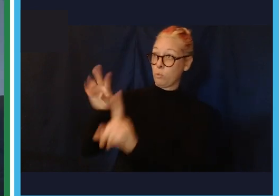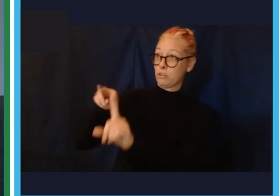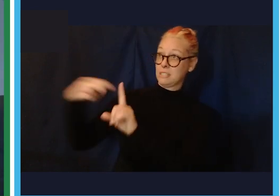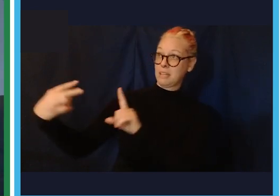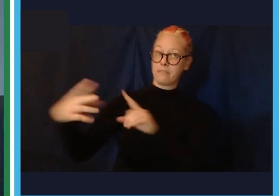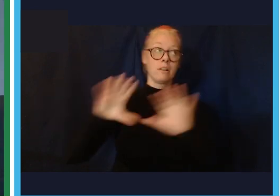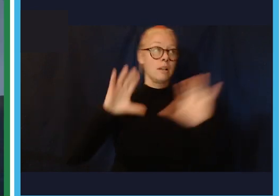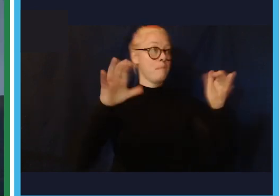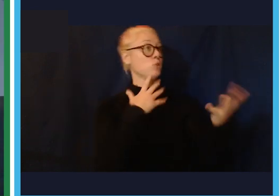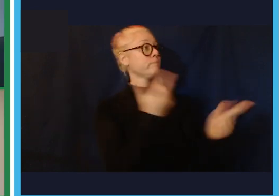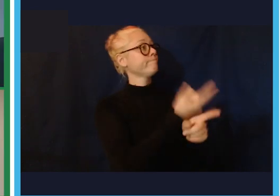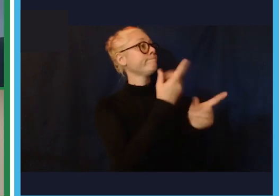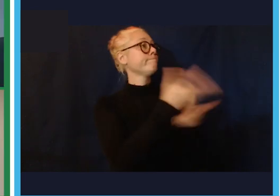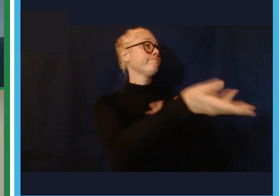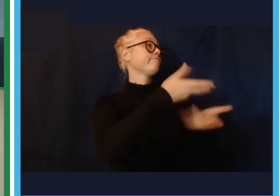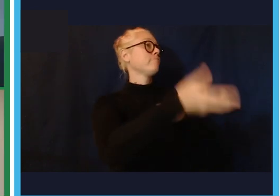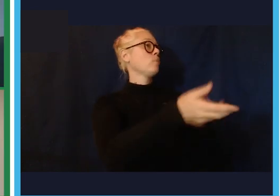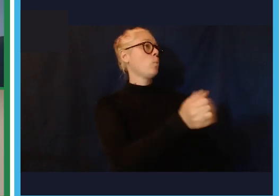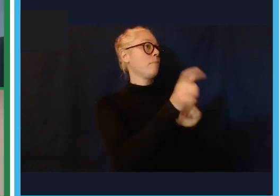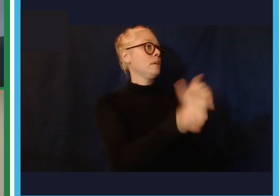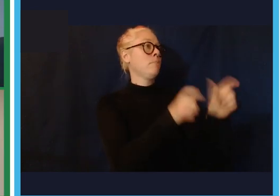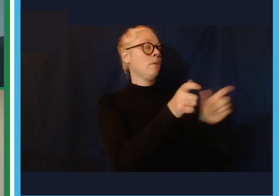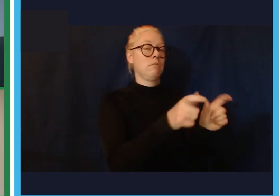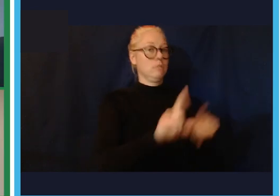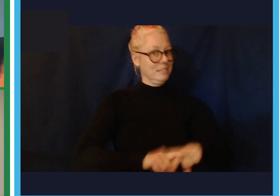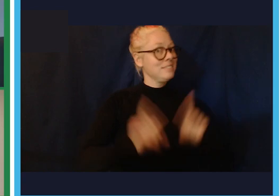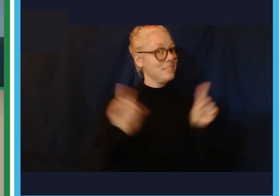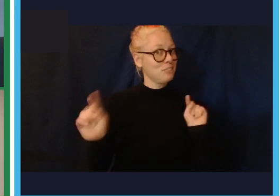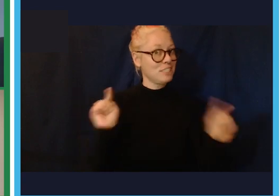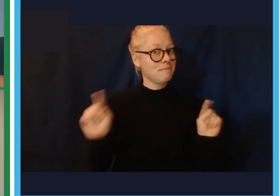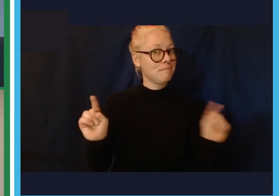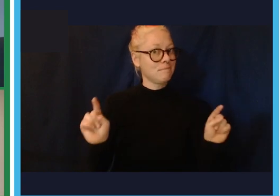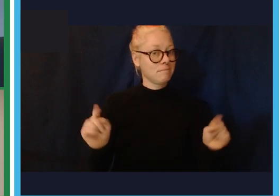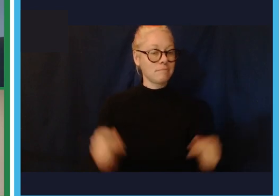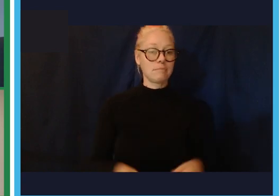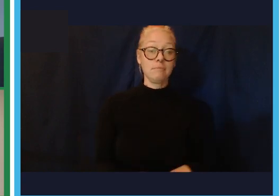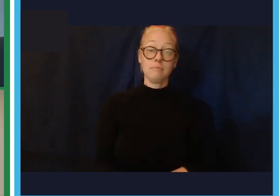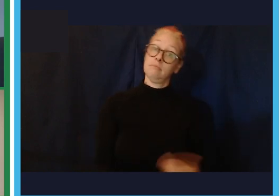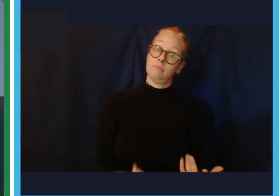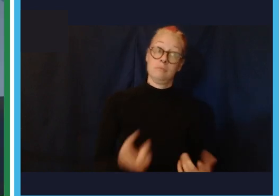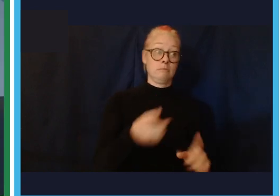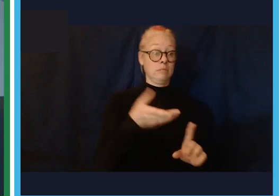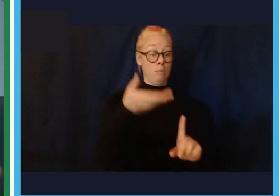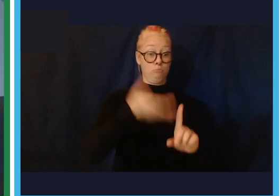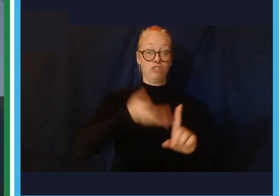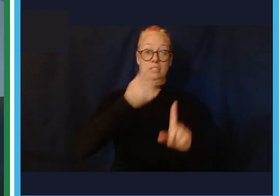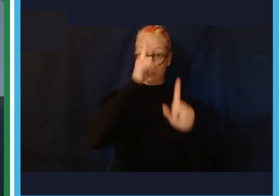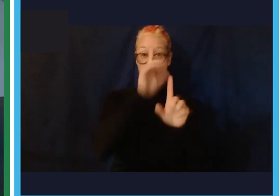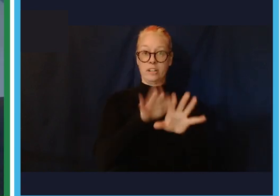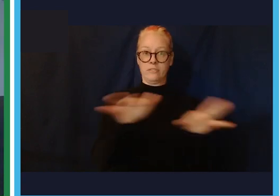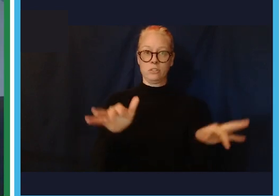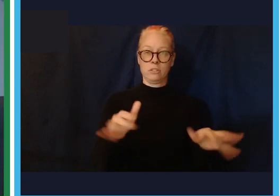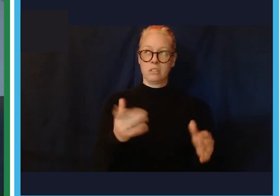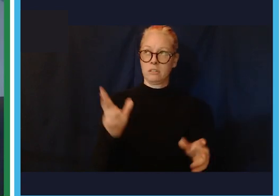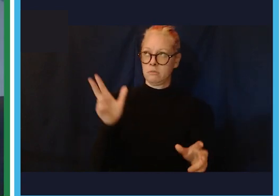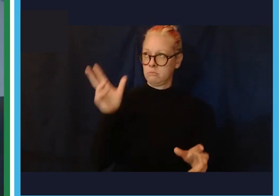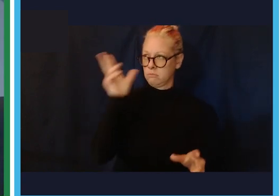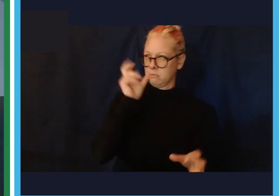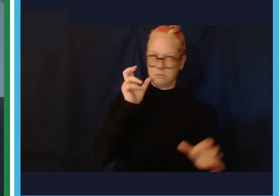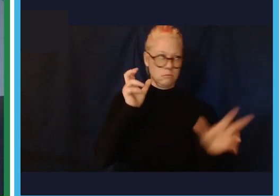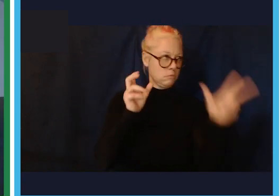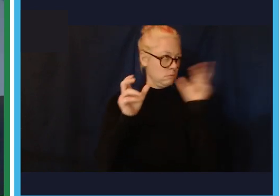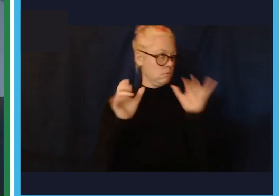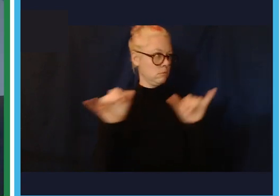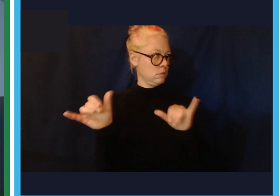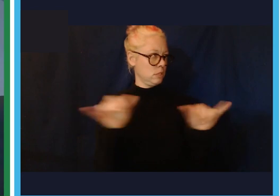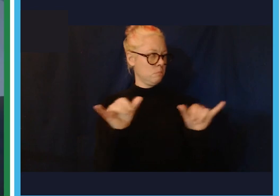need finite answers, right? Not vague, you know, things like I'll be in touch.